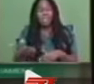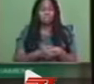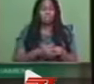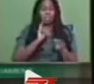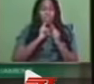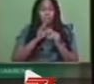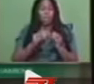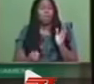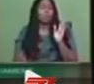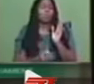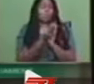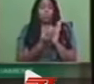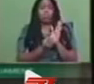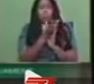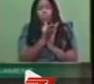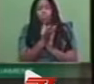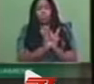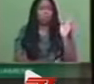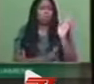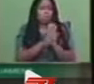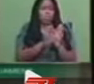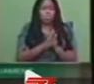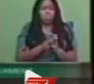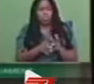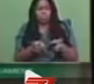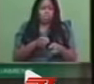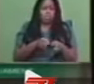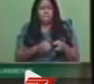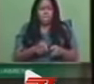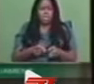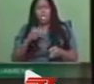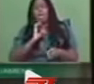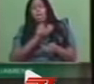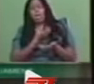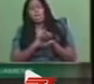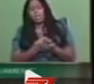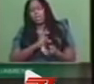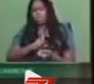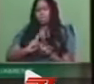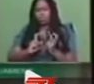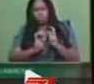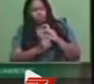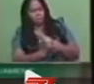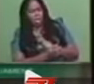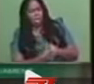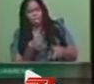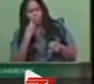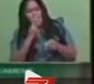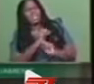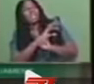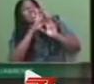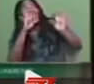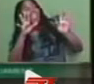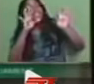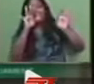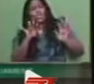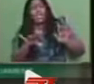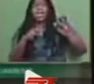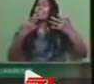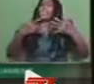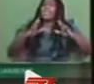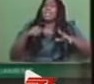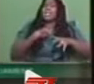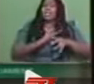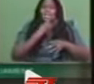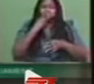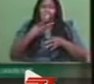had stabilized, that the economy had turned around, that he was seeing clearly and the rain is gone. All the song and dance in each budget, they